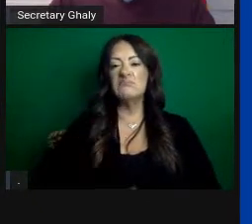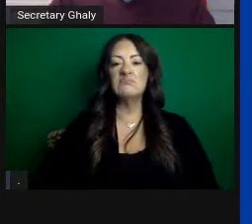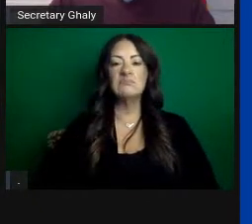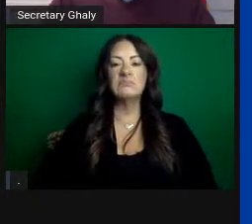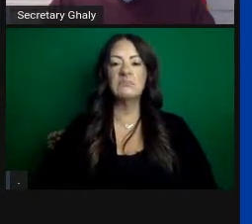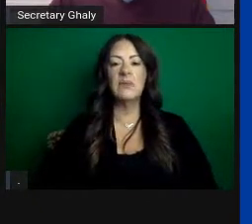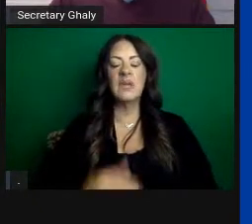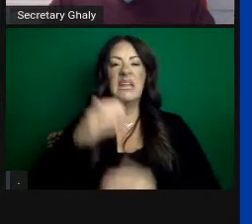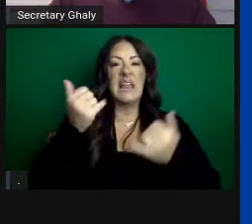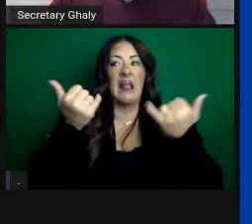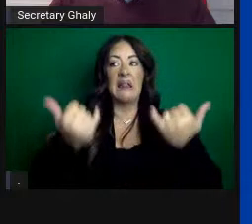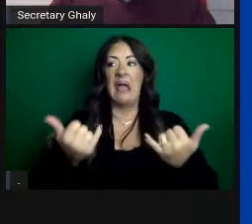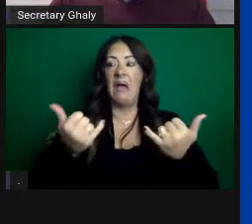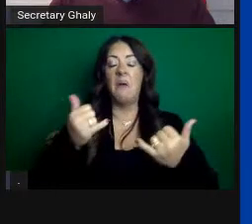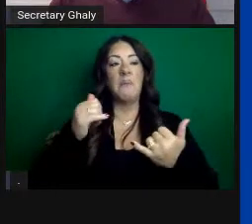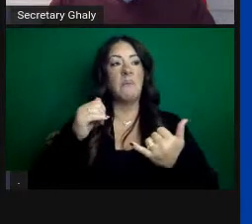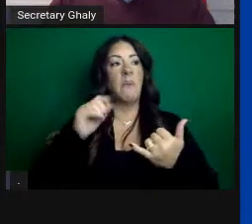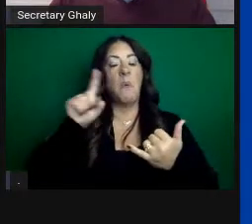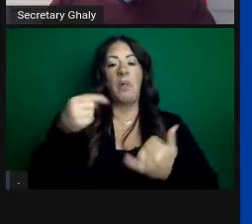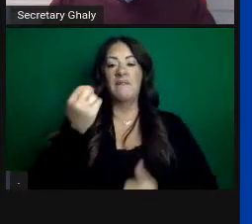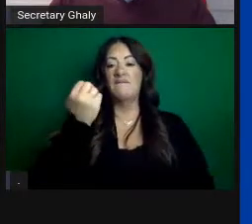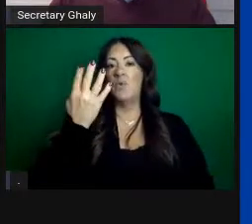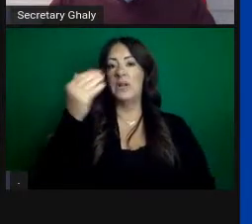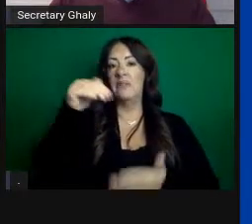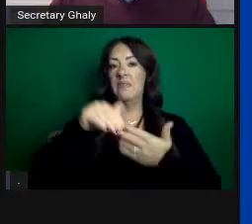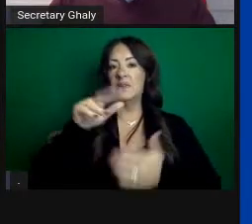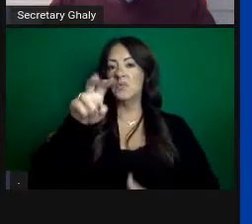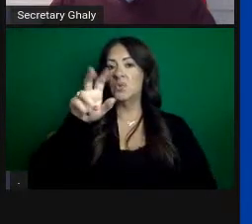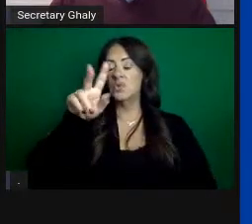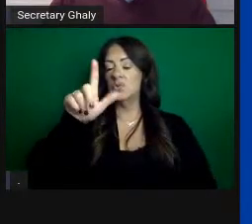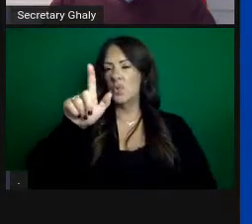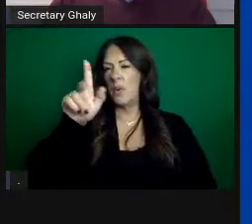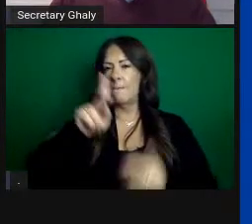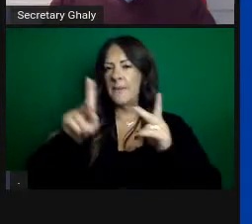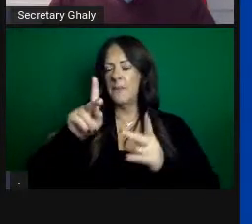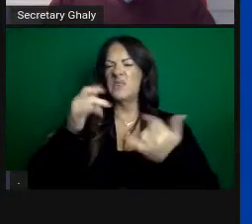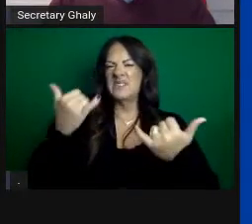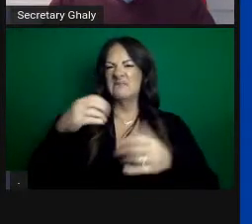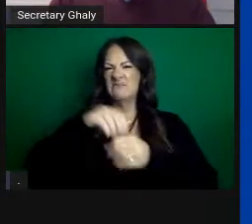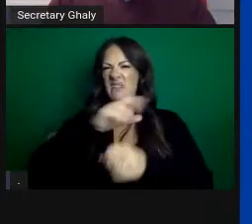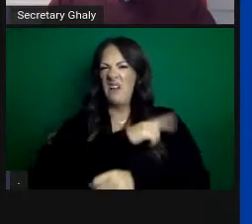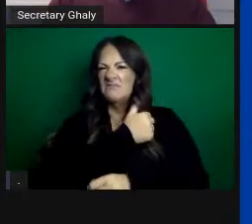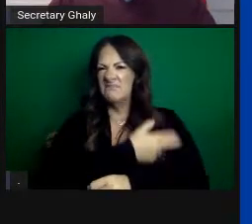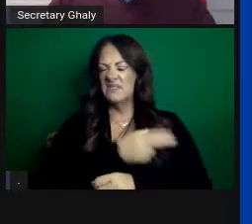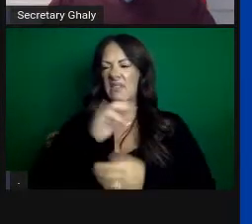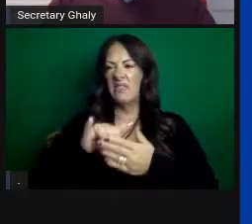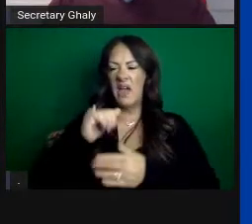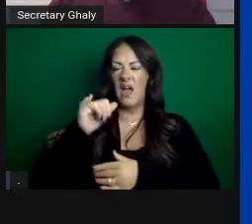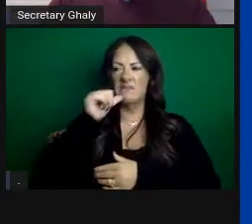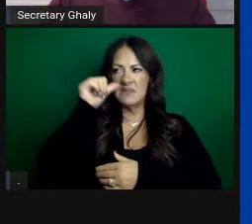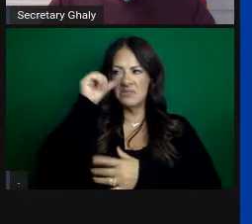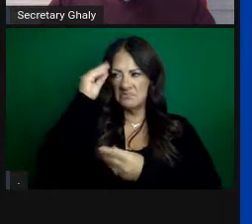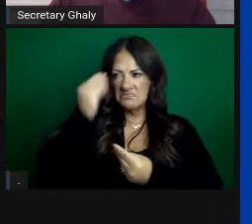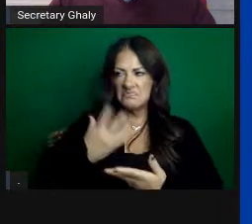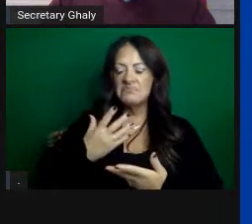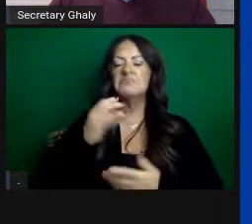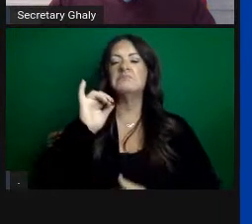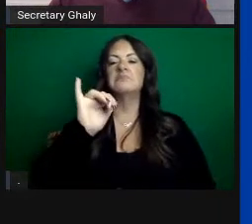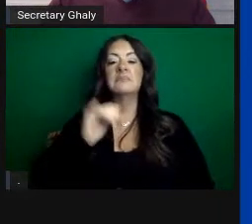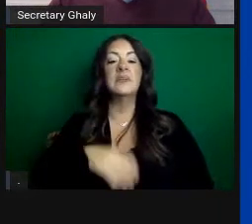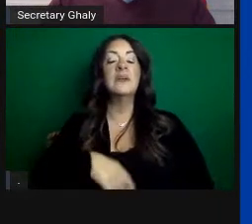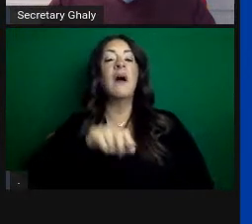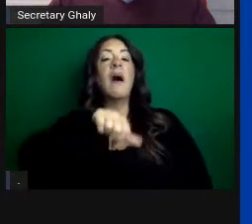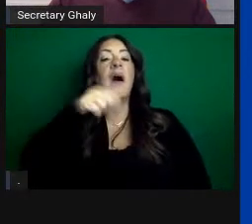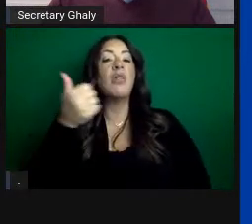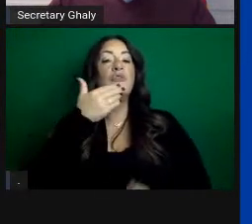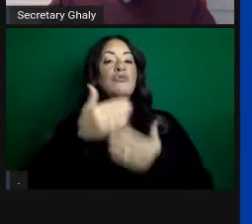14,221 individuals in hospitals with COVID diagnoses as of yesterday. Additionally, good news, I've